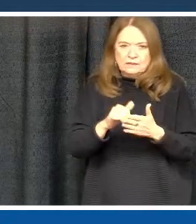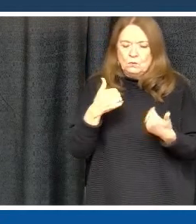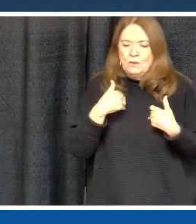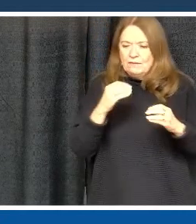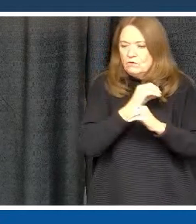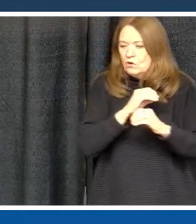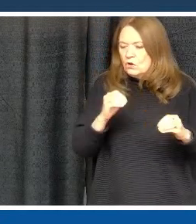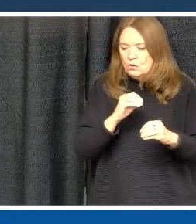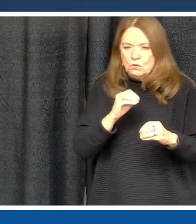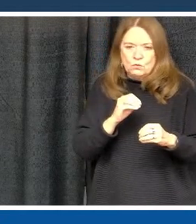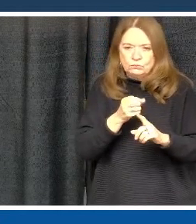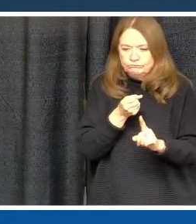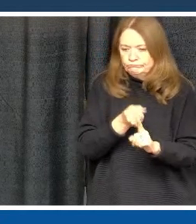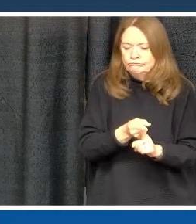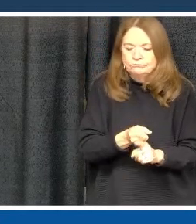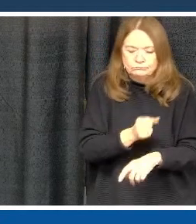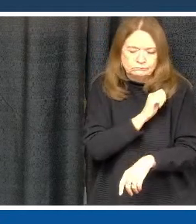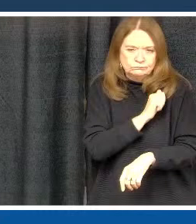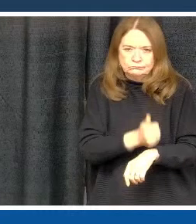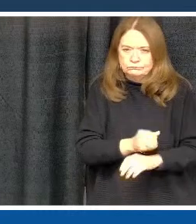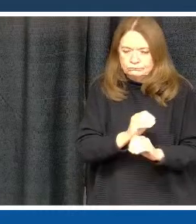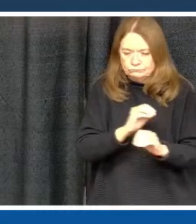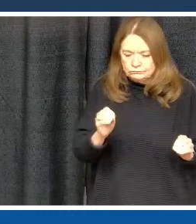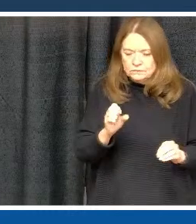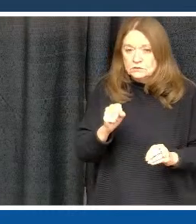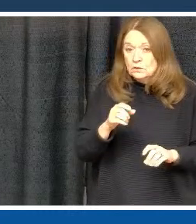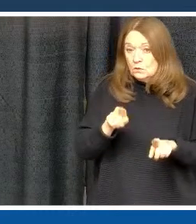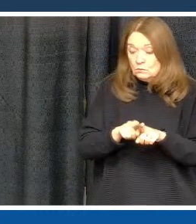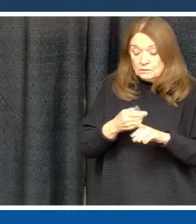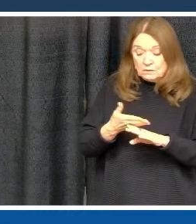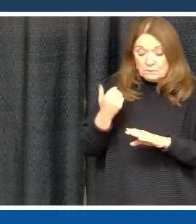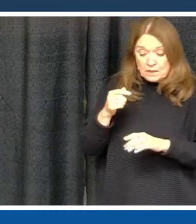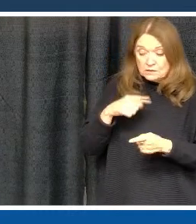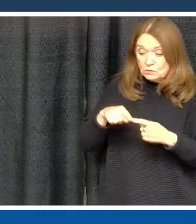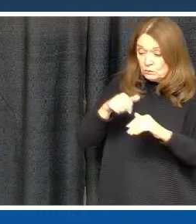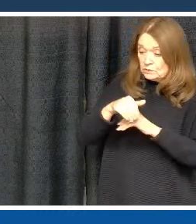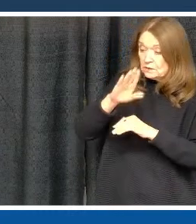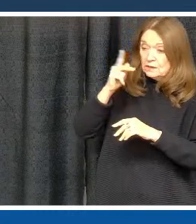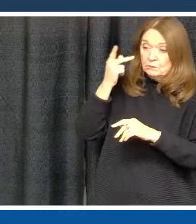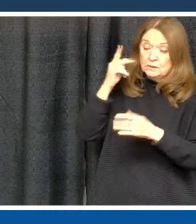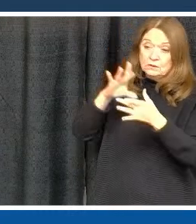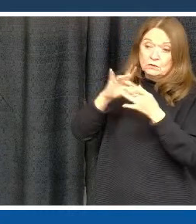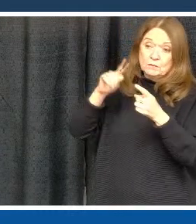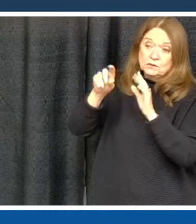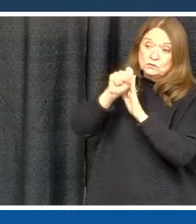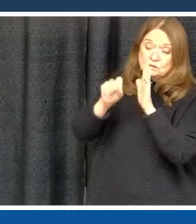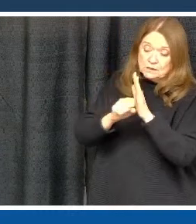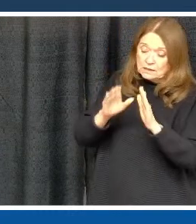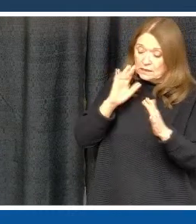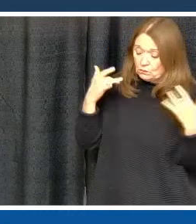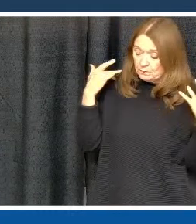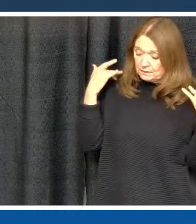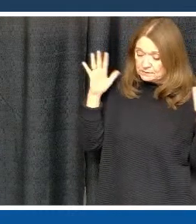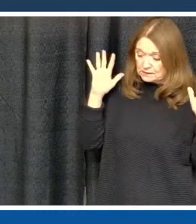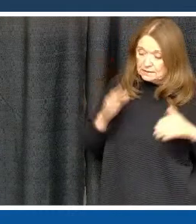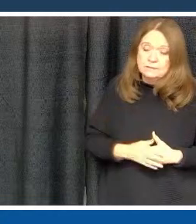have no effect on. So as I have in the past when we're sending political messages to the state, I will be